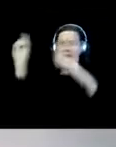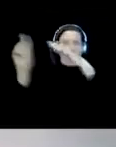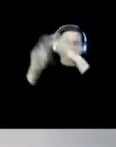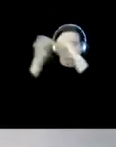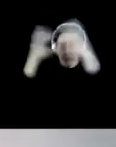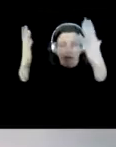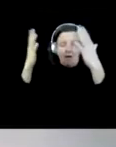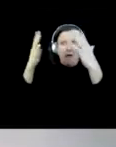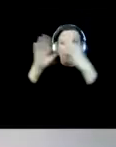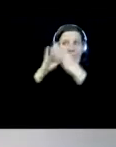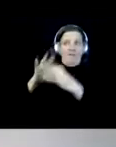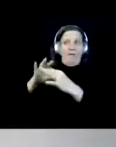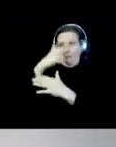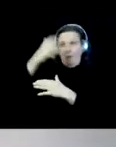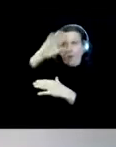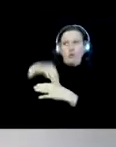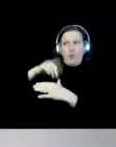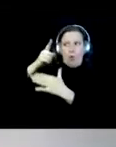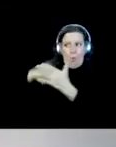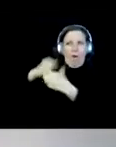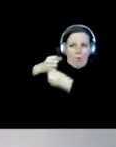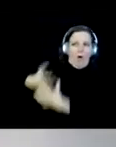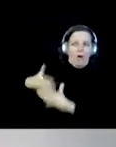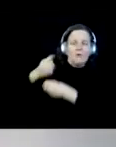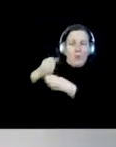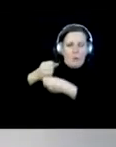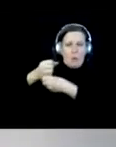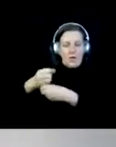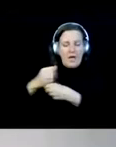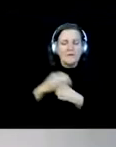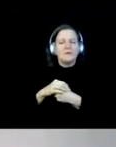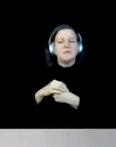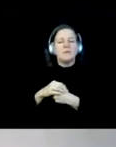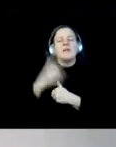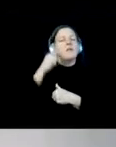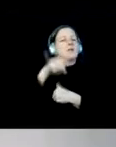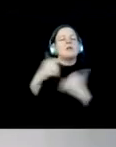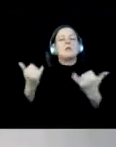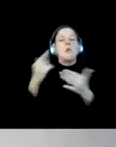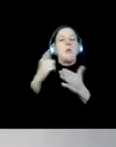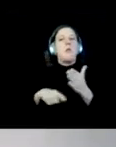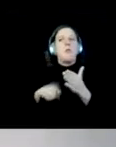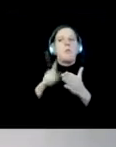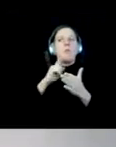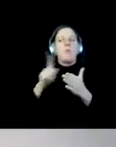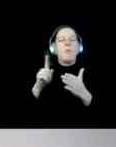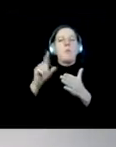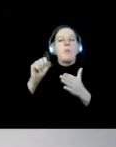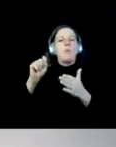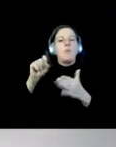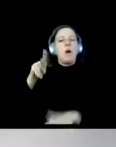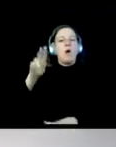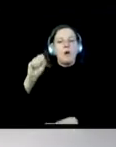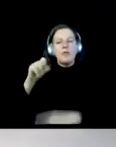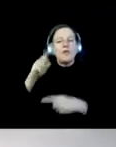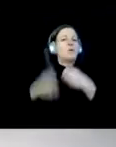those protests were about. So yeah, I'd like to know for you, like what are the stakes in difficult images in